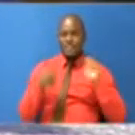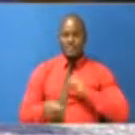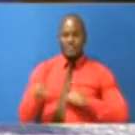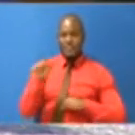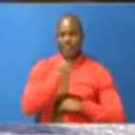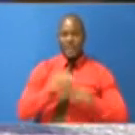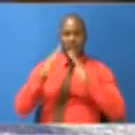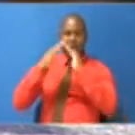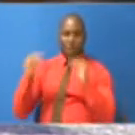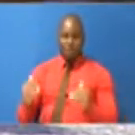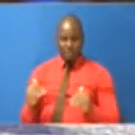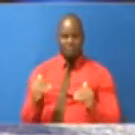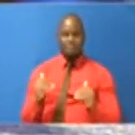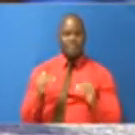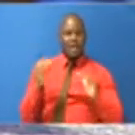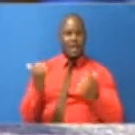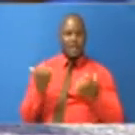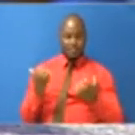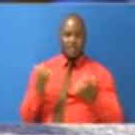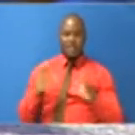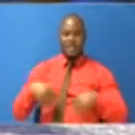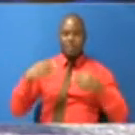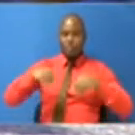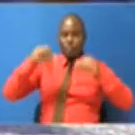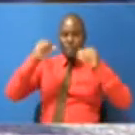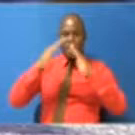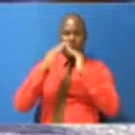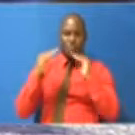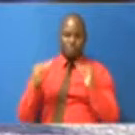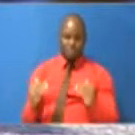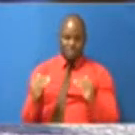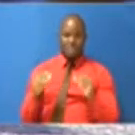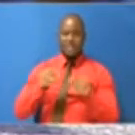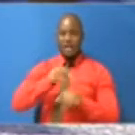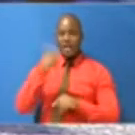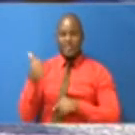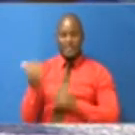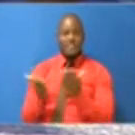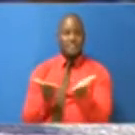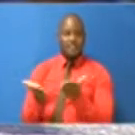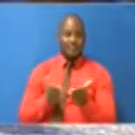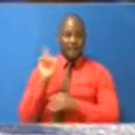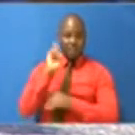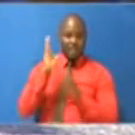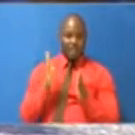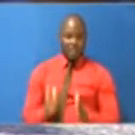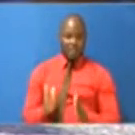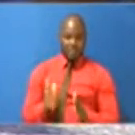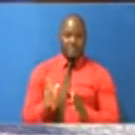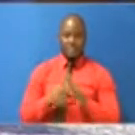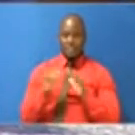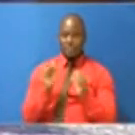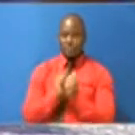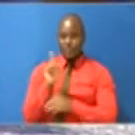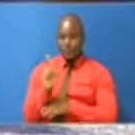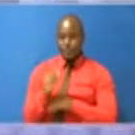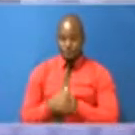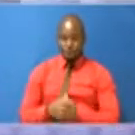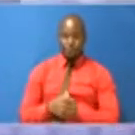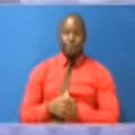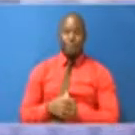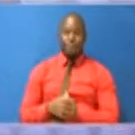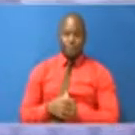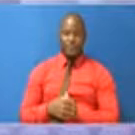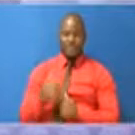this housing demand and give quality housing and other services for nairobi and i'll start with you thank you